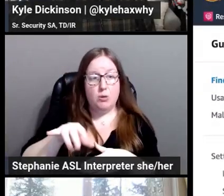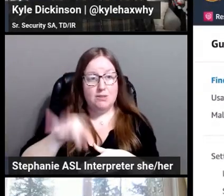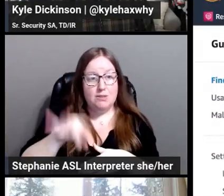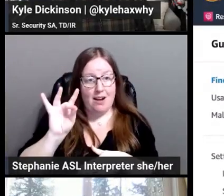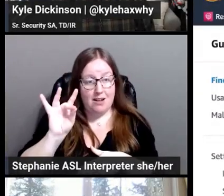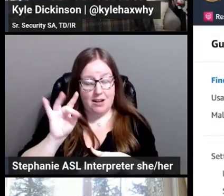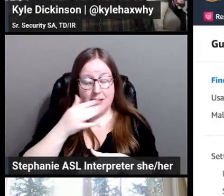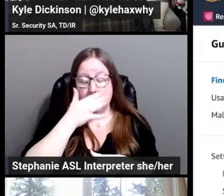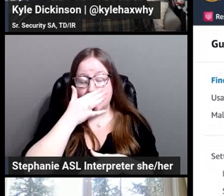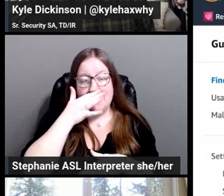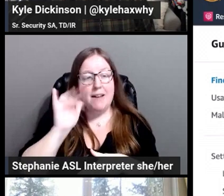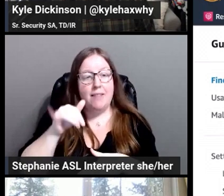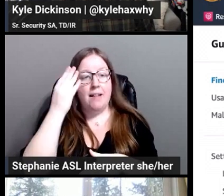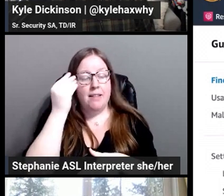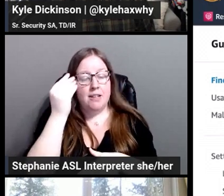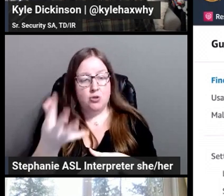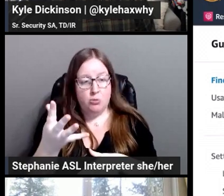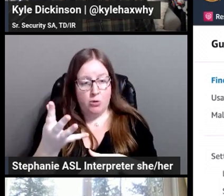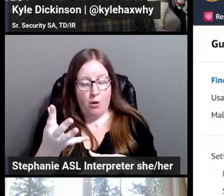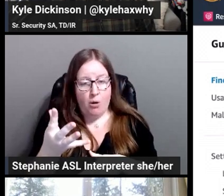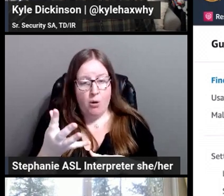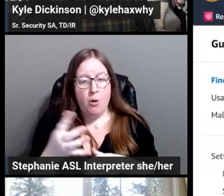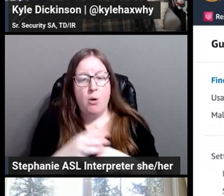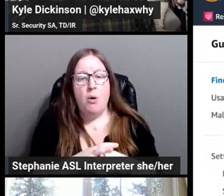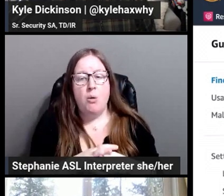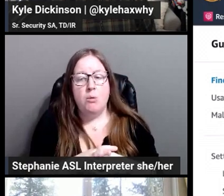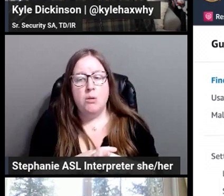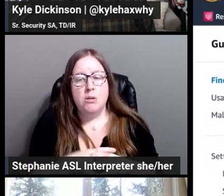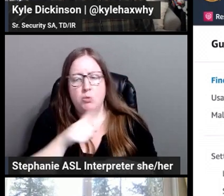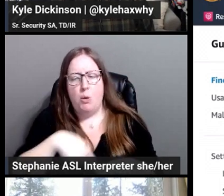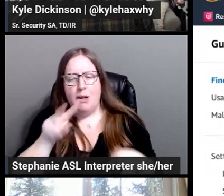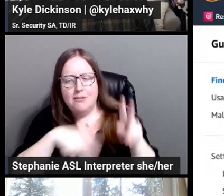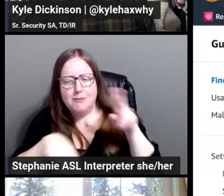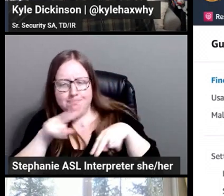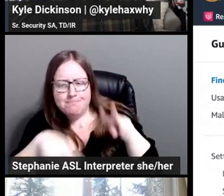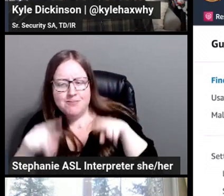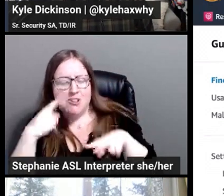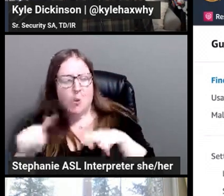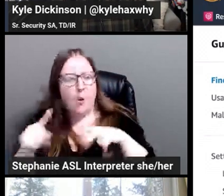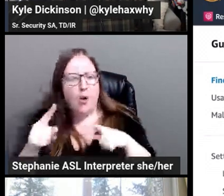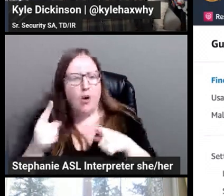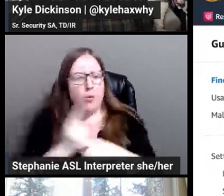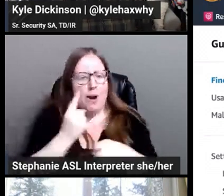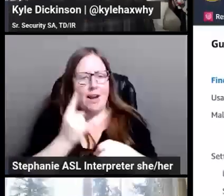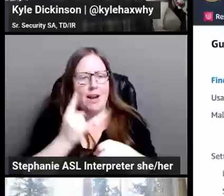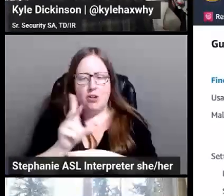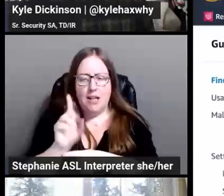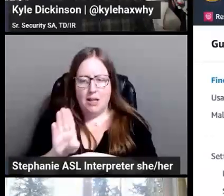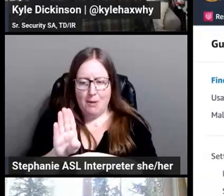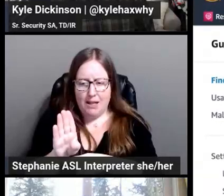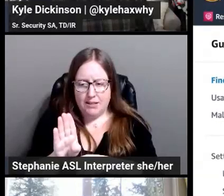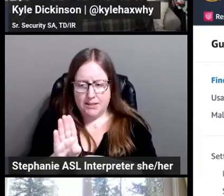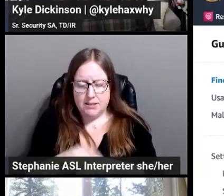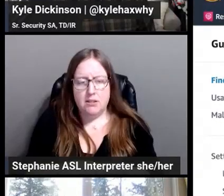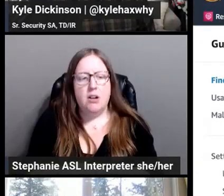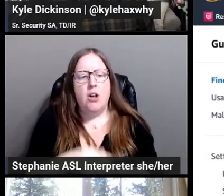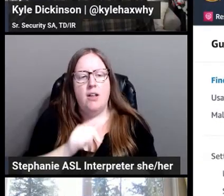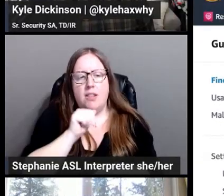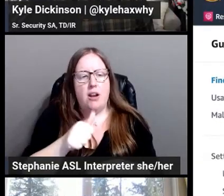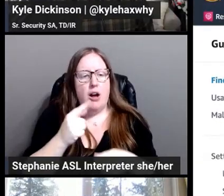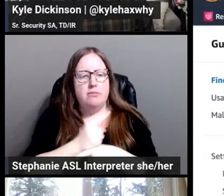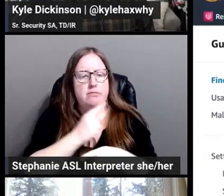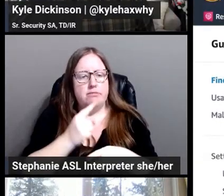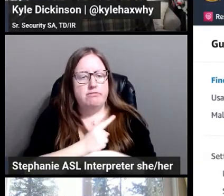kind of give you the what we've observed as normal for the database, and why that unusual behavior is so